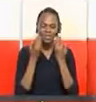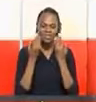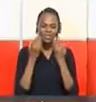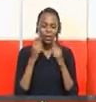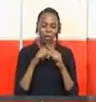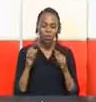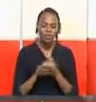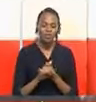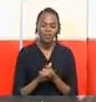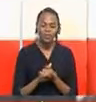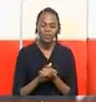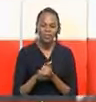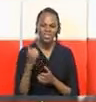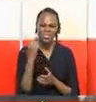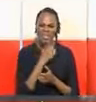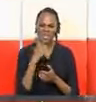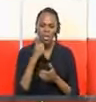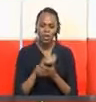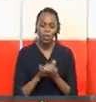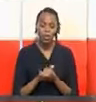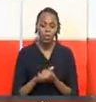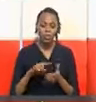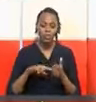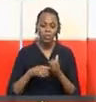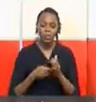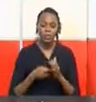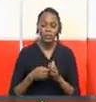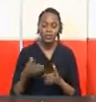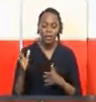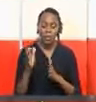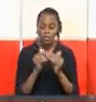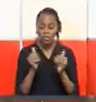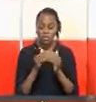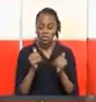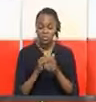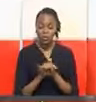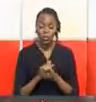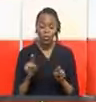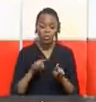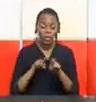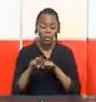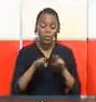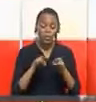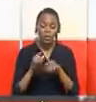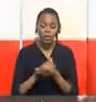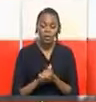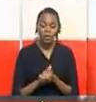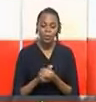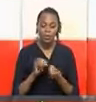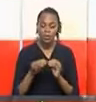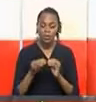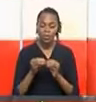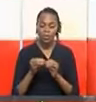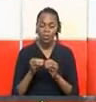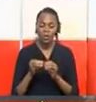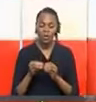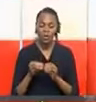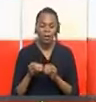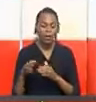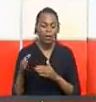at random points in our conversations. And he was very competitive whenever we played board games,